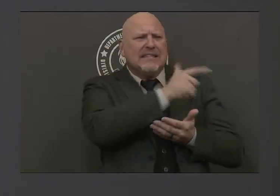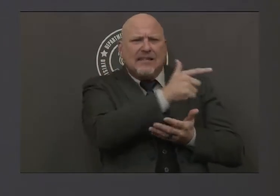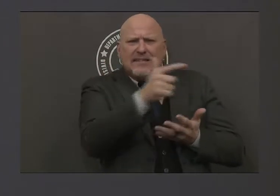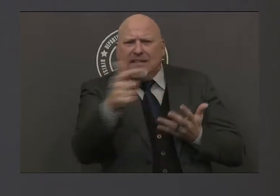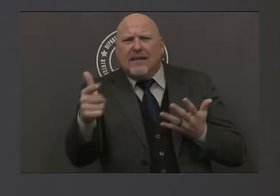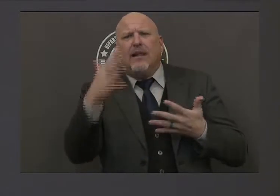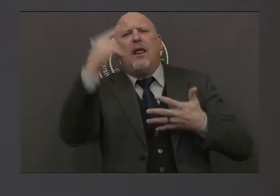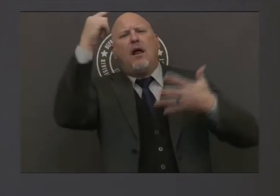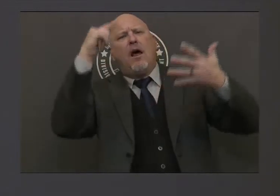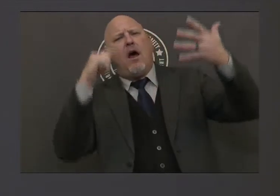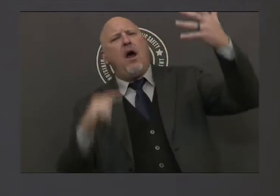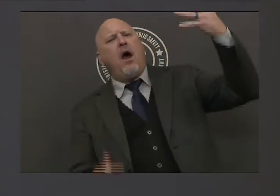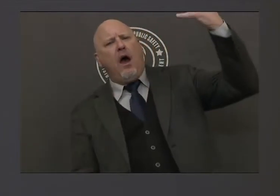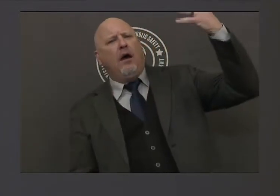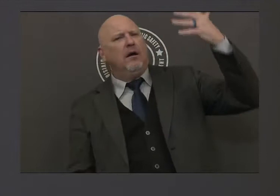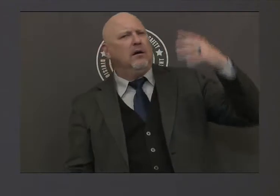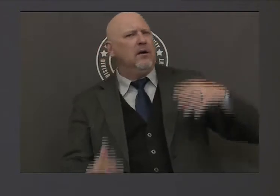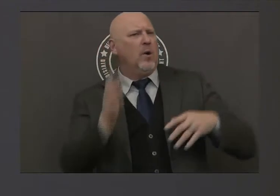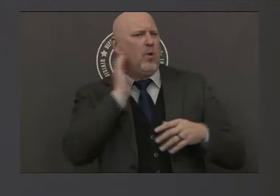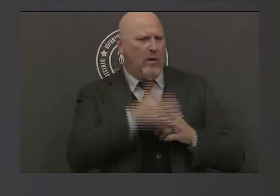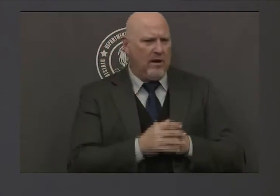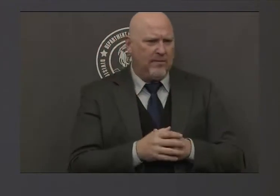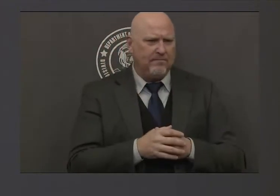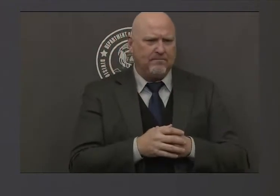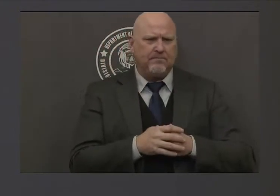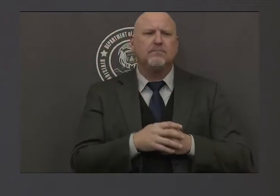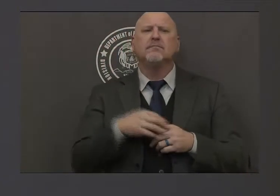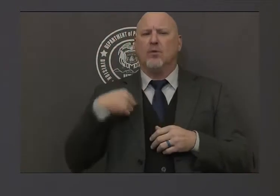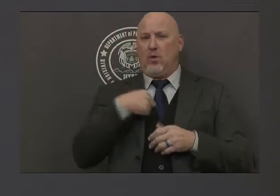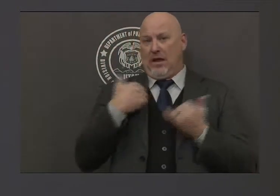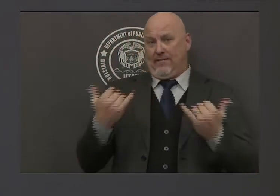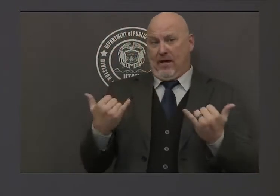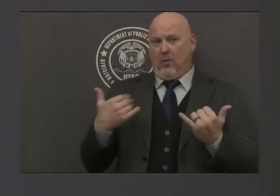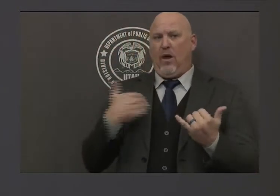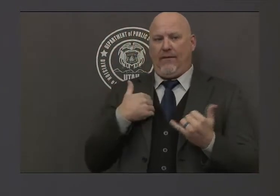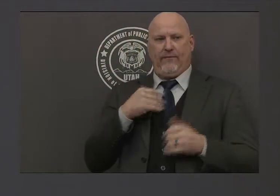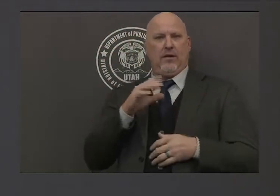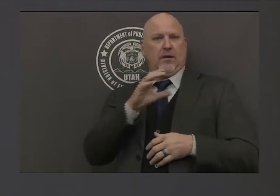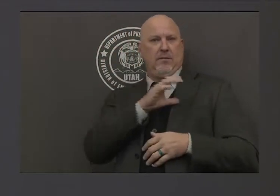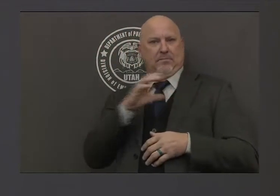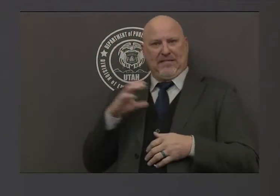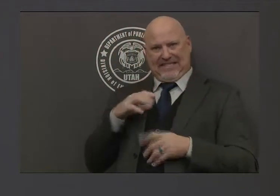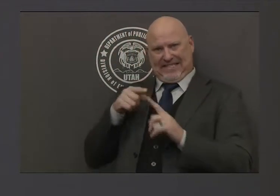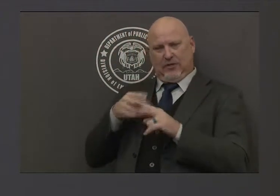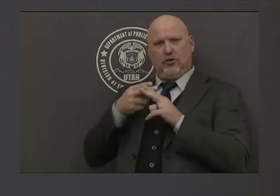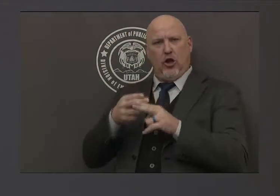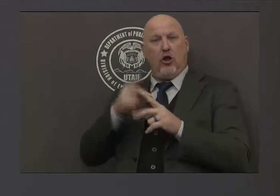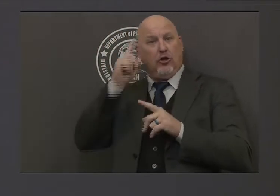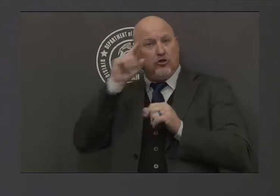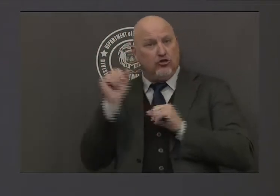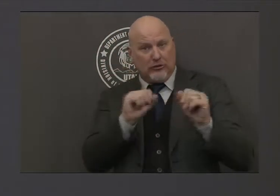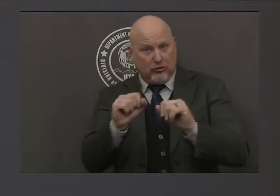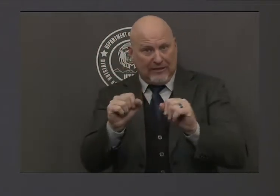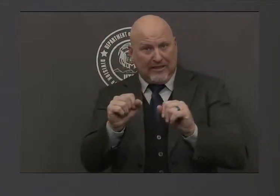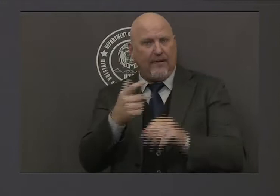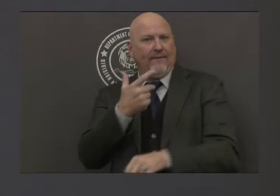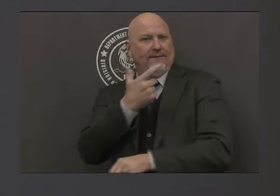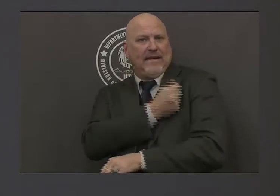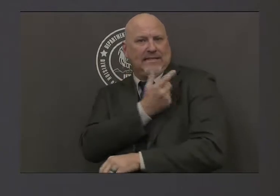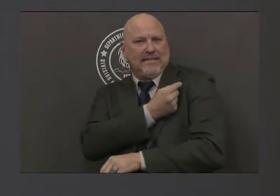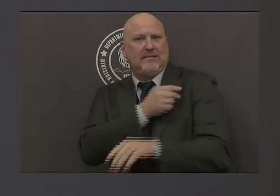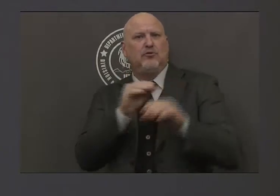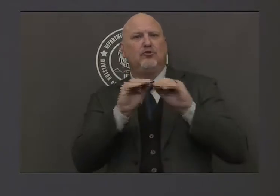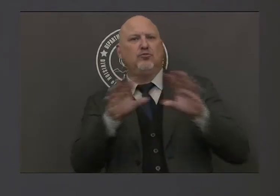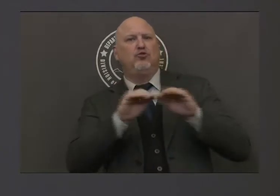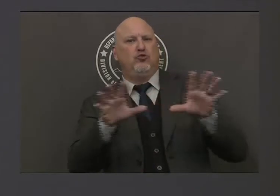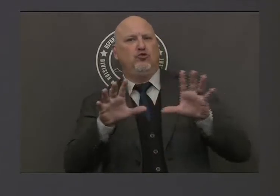Vaccination Coalition. And at the top of that list is our healthcare providers, those who are in the hospitals, on the